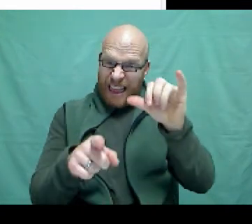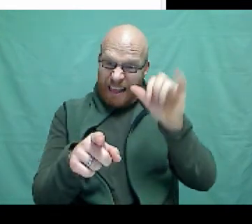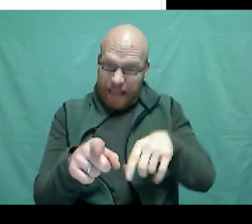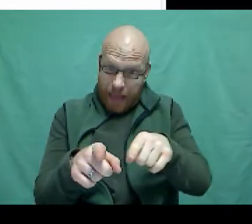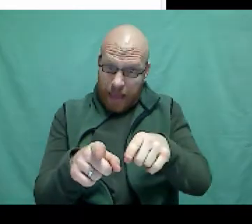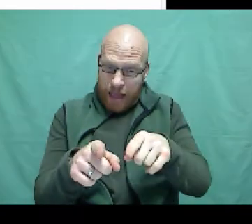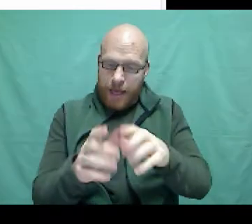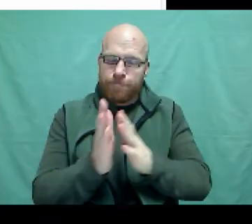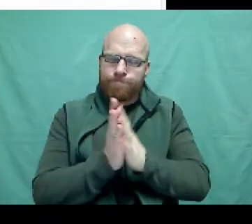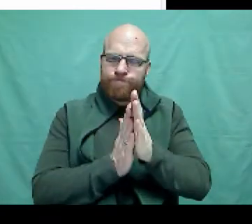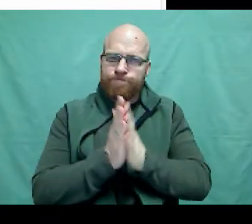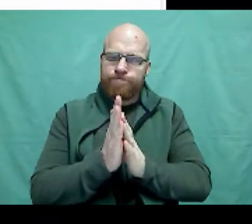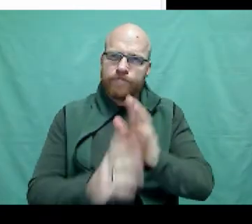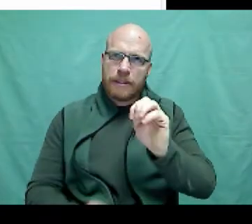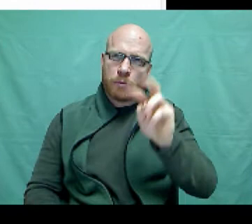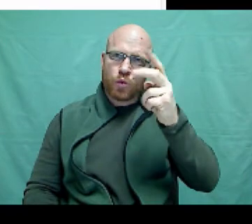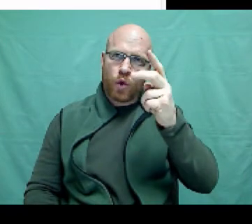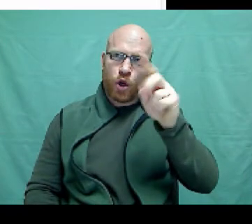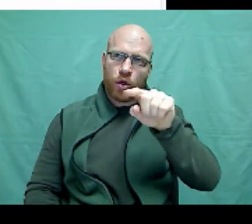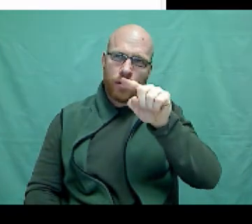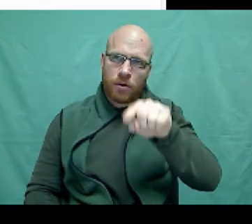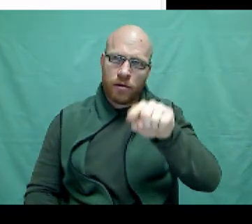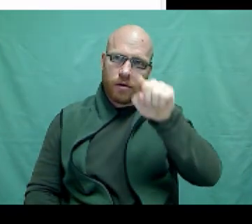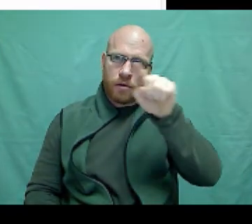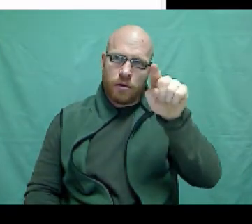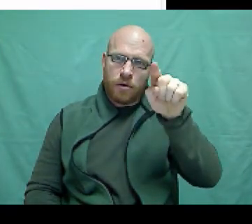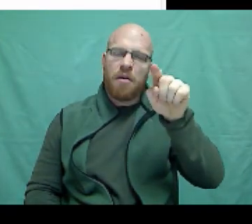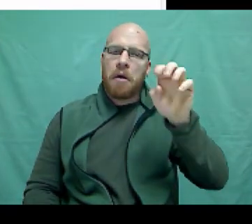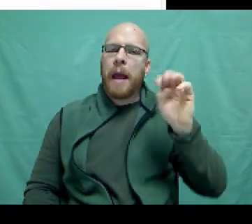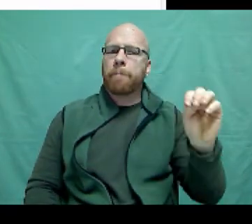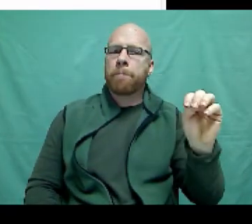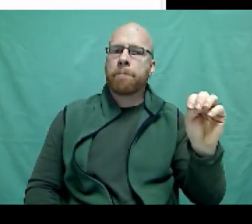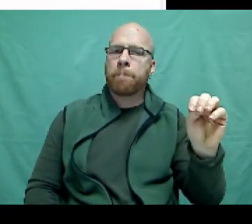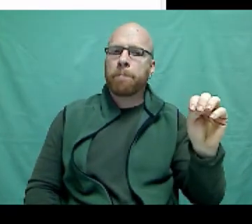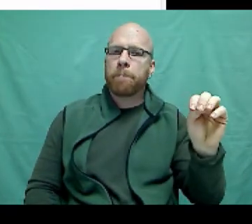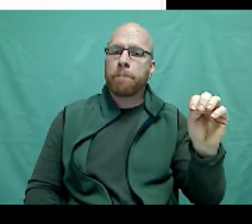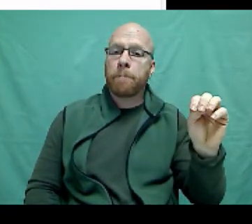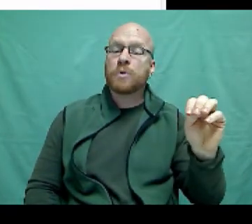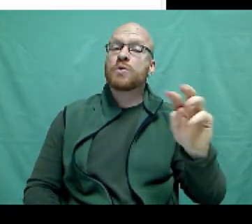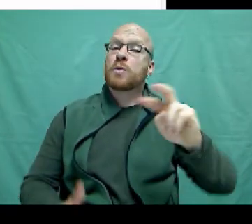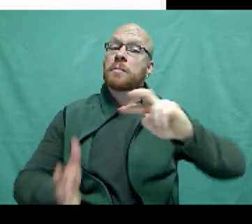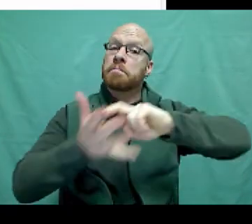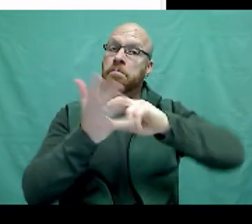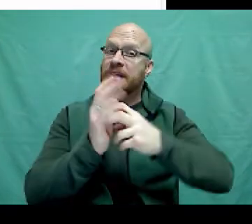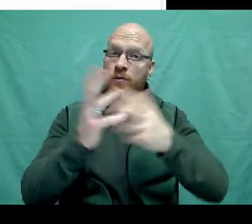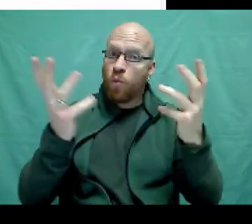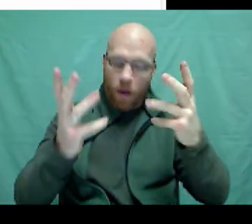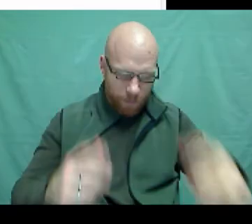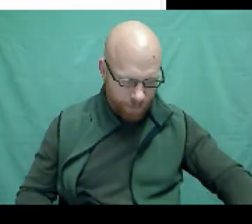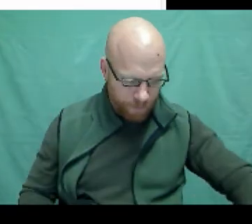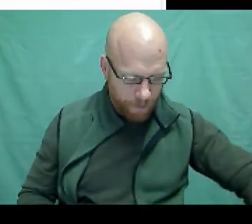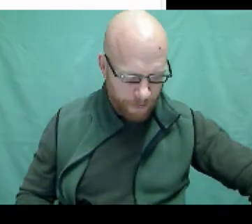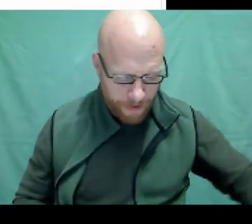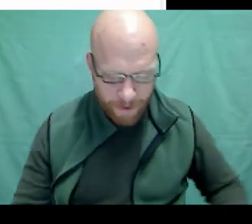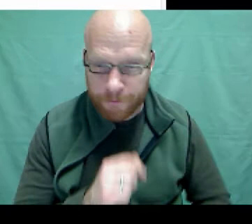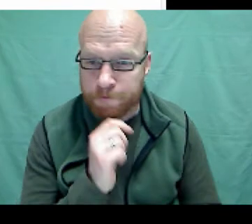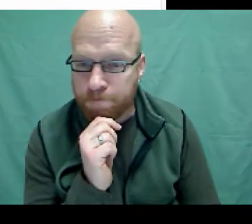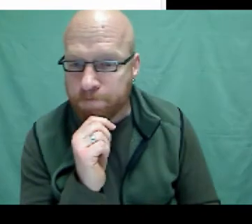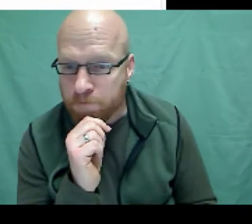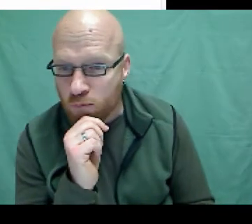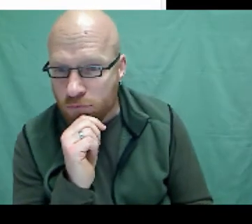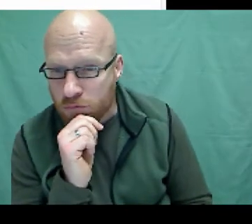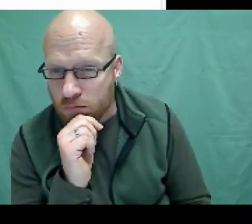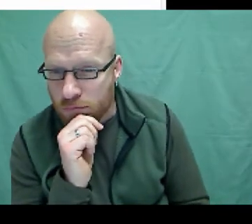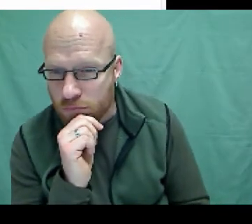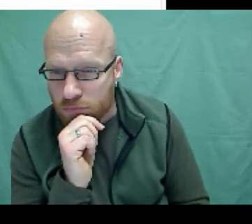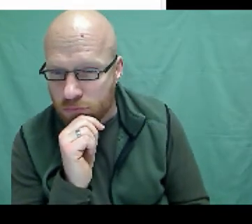has a square root also. Now, what is it? m squared, the square root is m. Now, here's what it